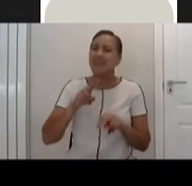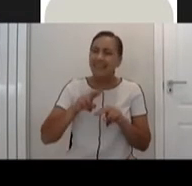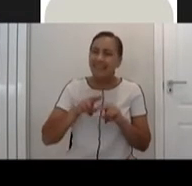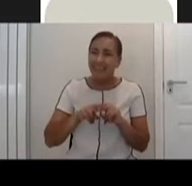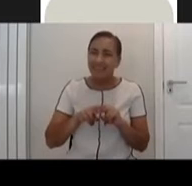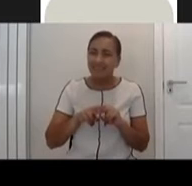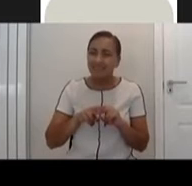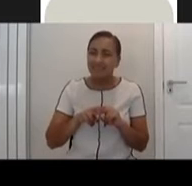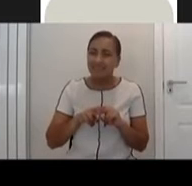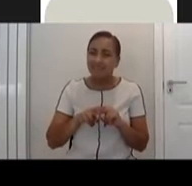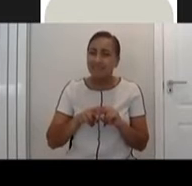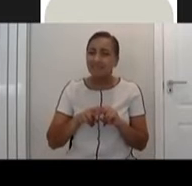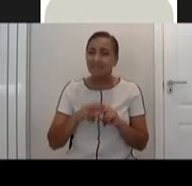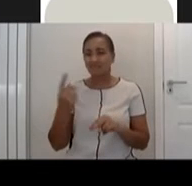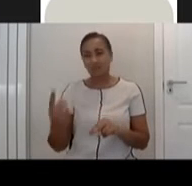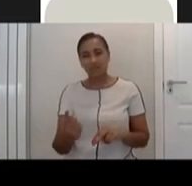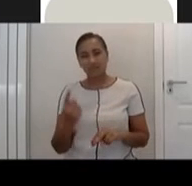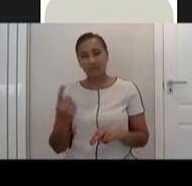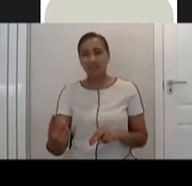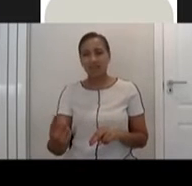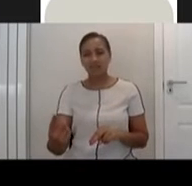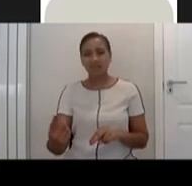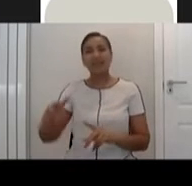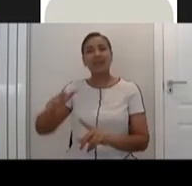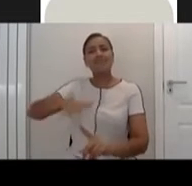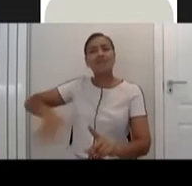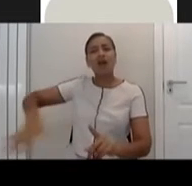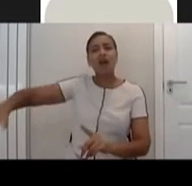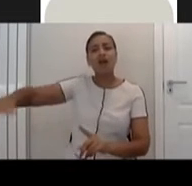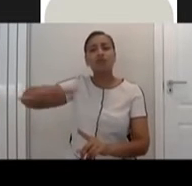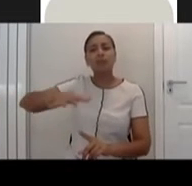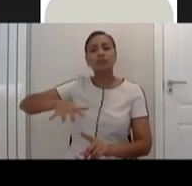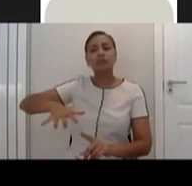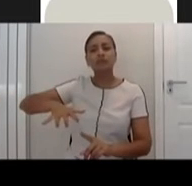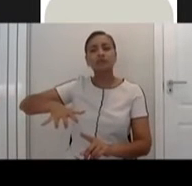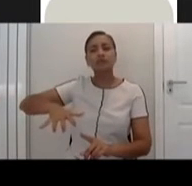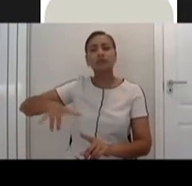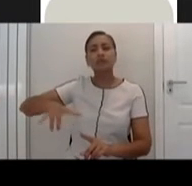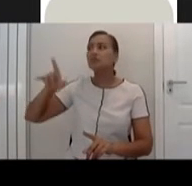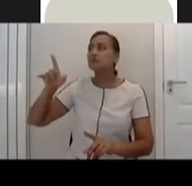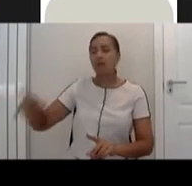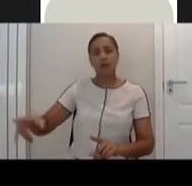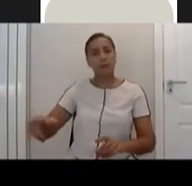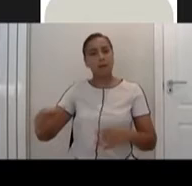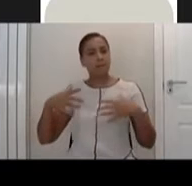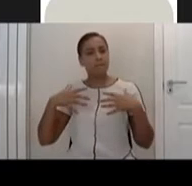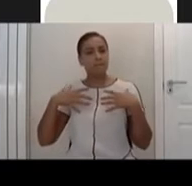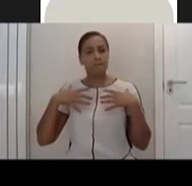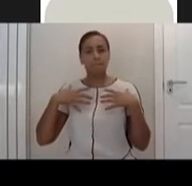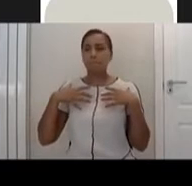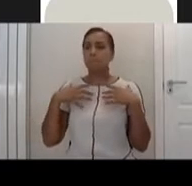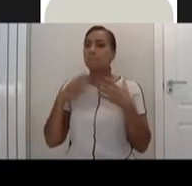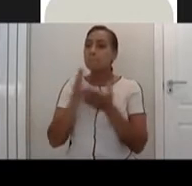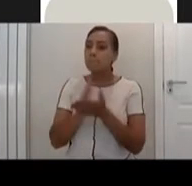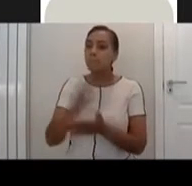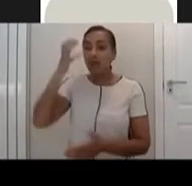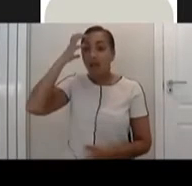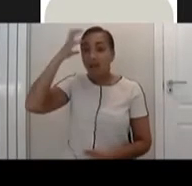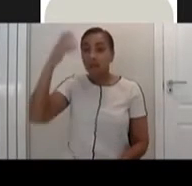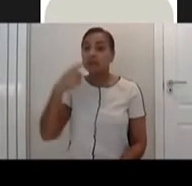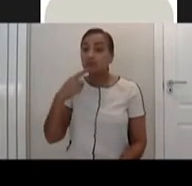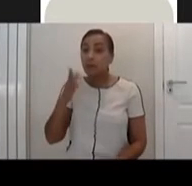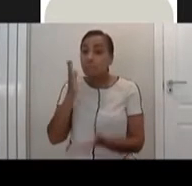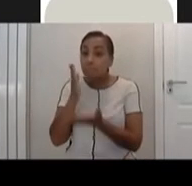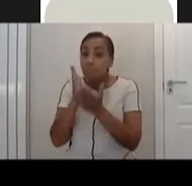of settings which Public Health England are advising the use of gloves, such as clinical